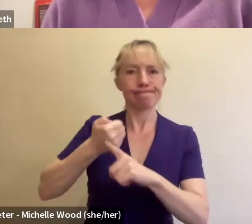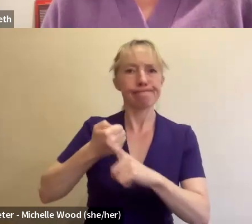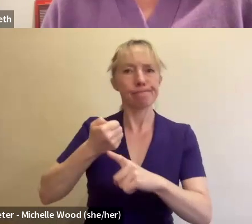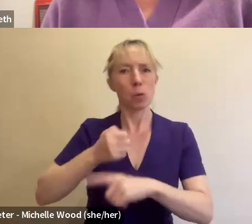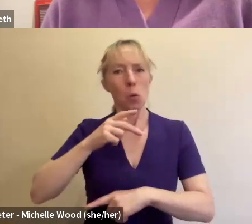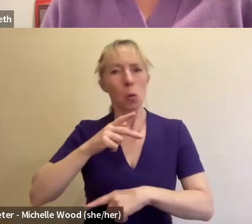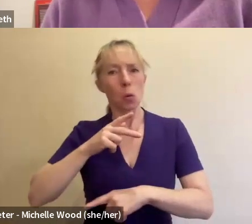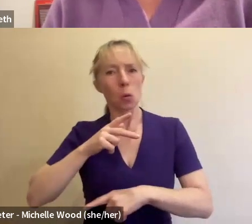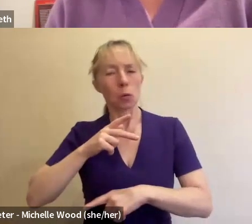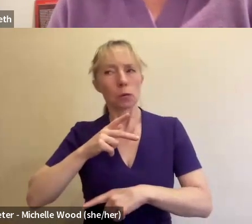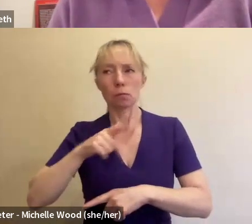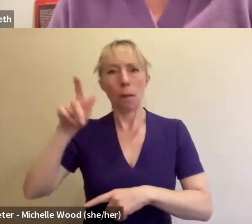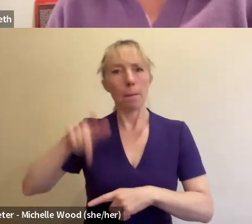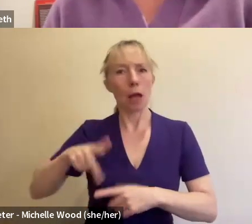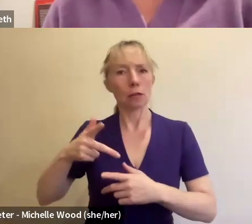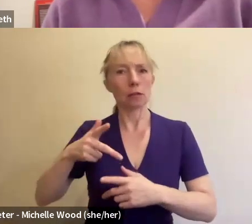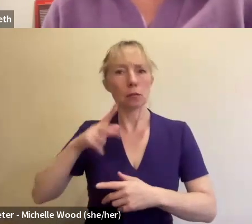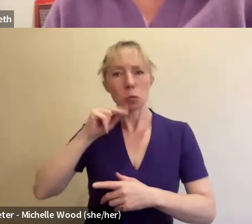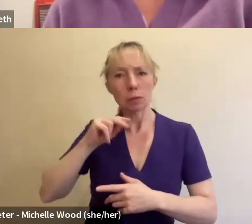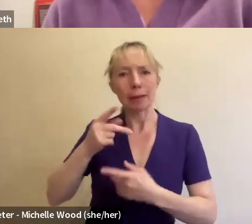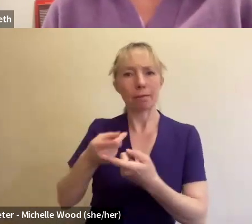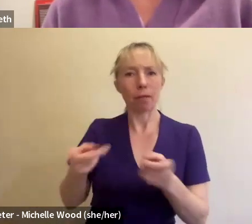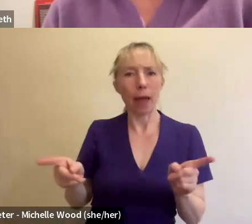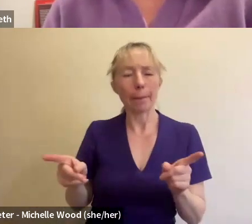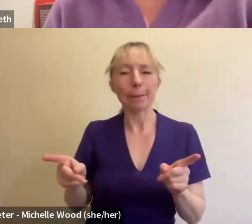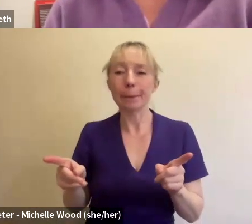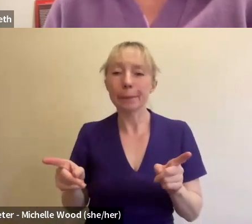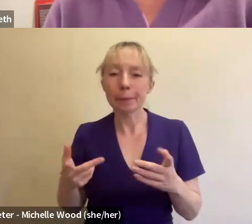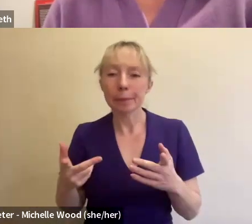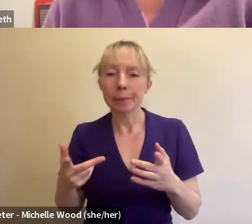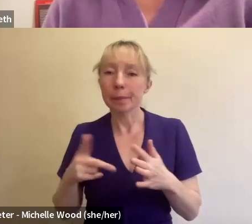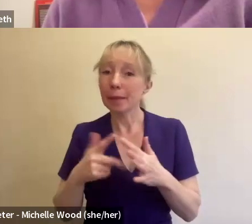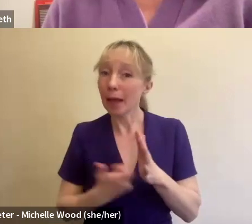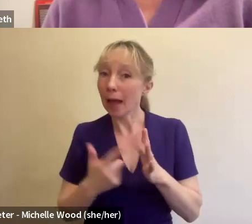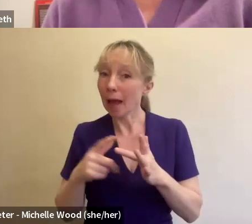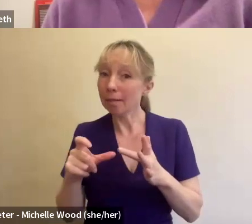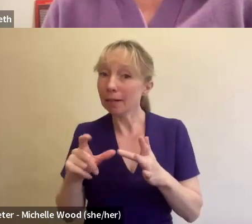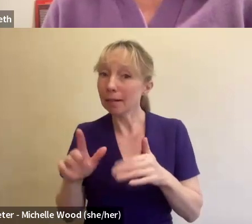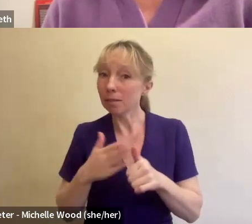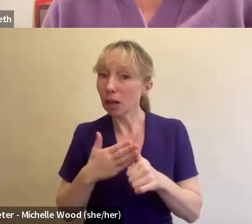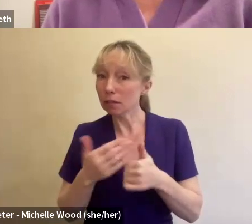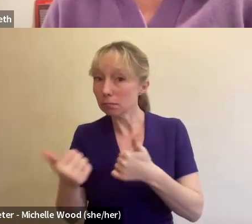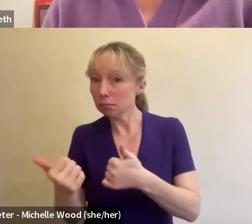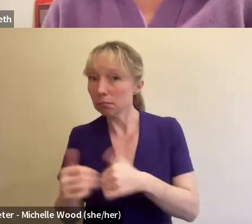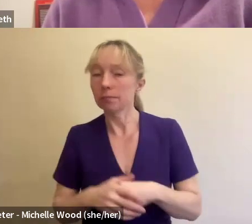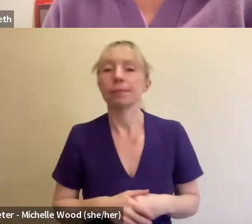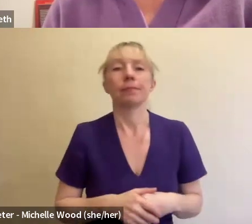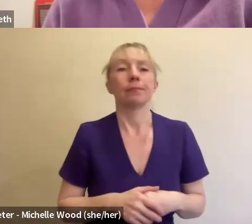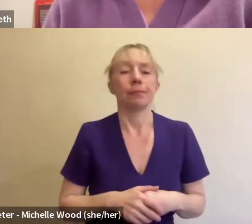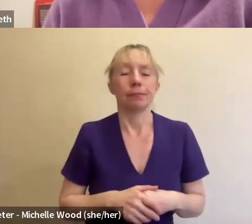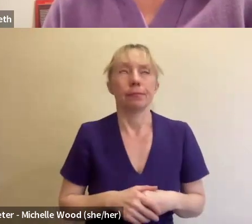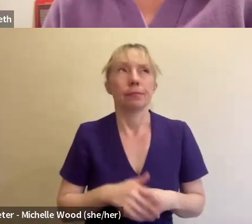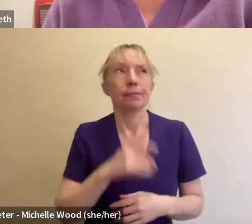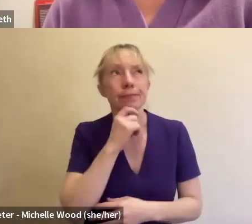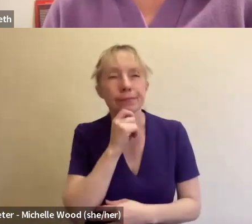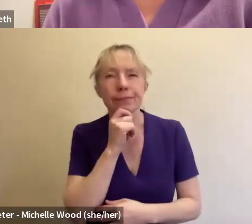And maybe Eric, we might come to you first this time, if that's okay. Yeah. Uh, so